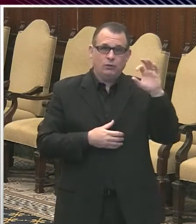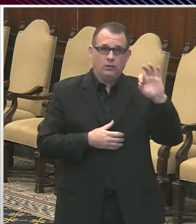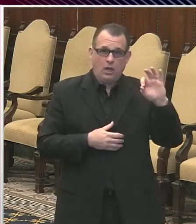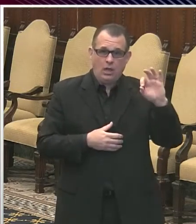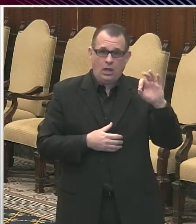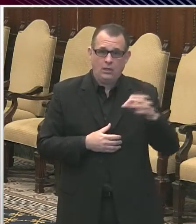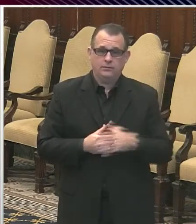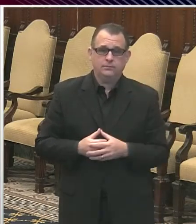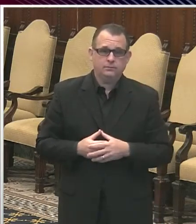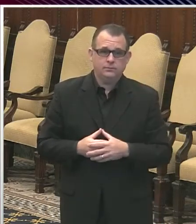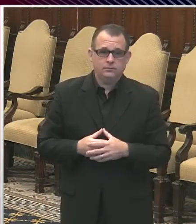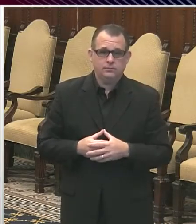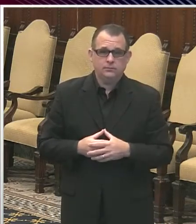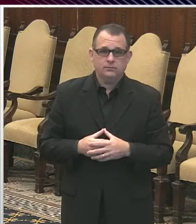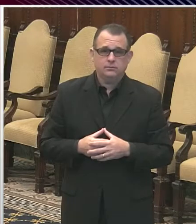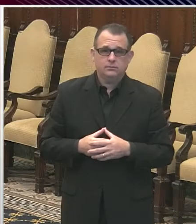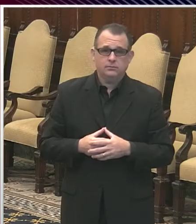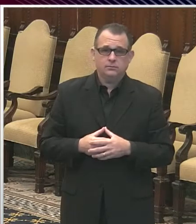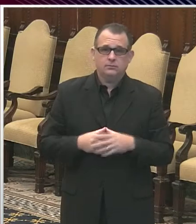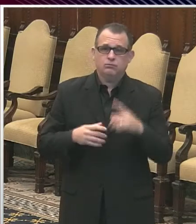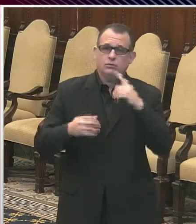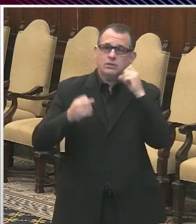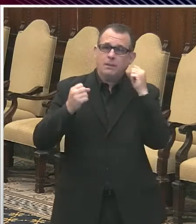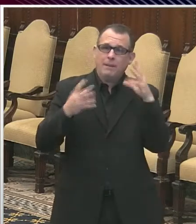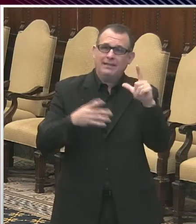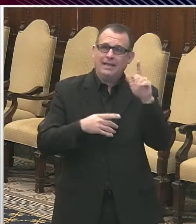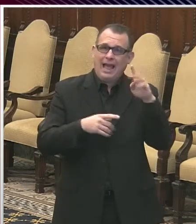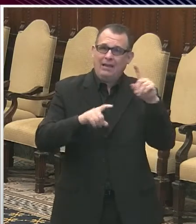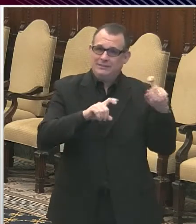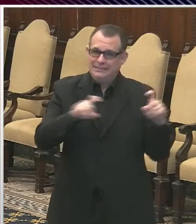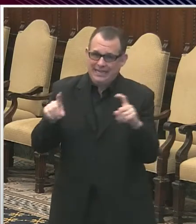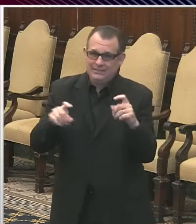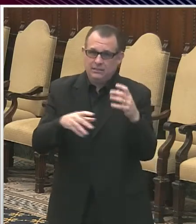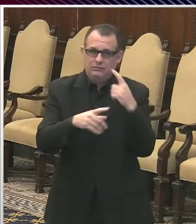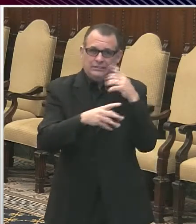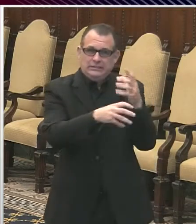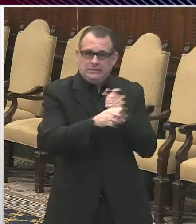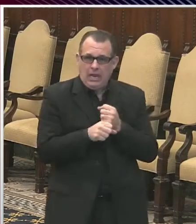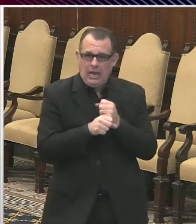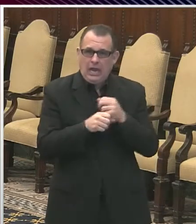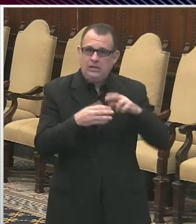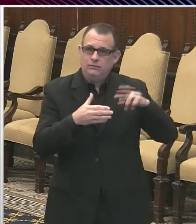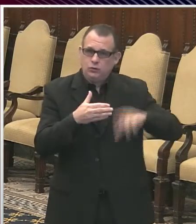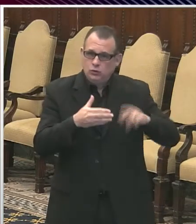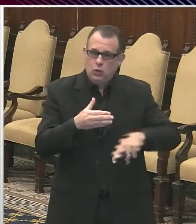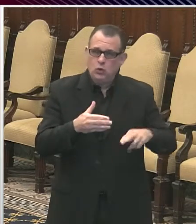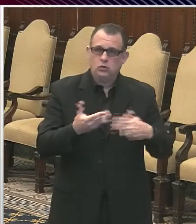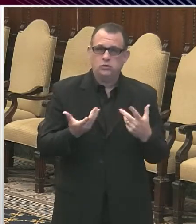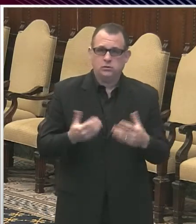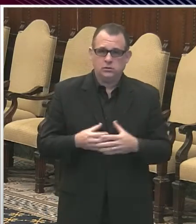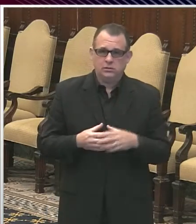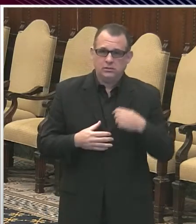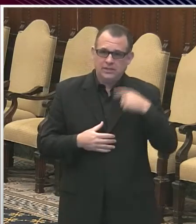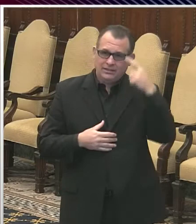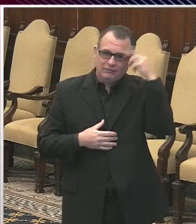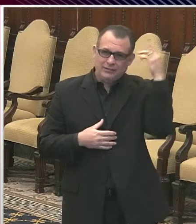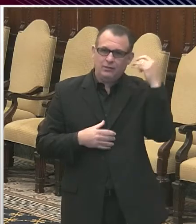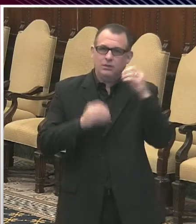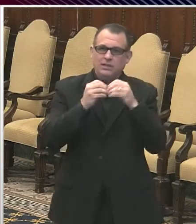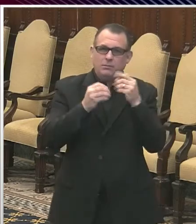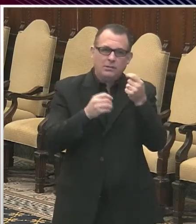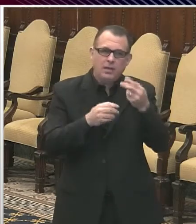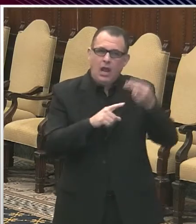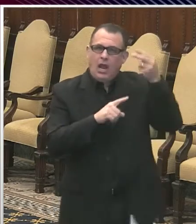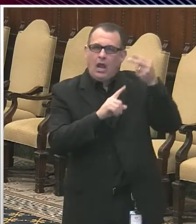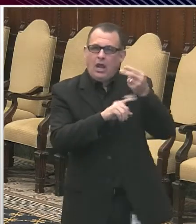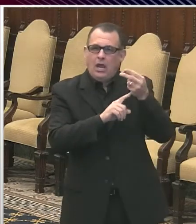epidemic. Now, we received many laboratory test reports in today, which is probably why that number 309 is a little higher than we've seen